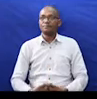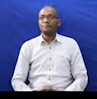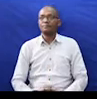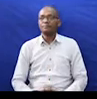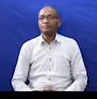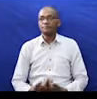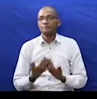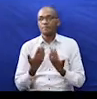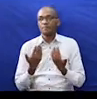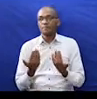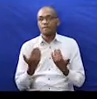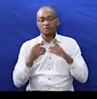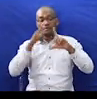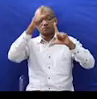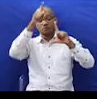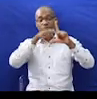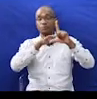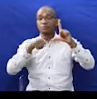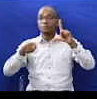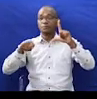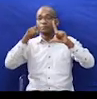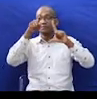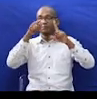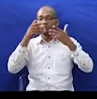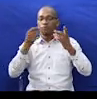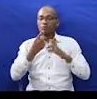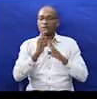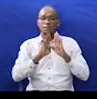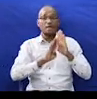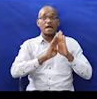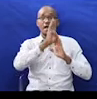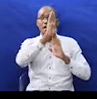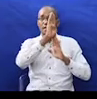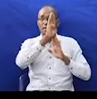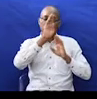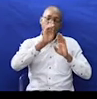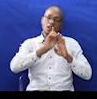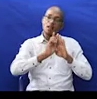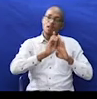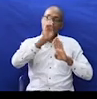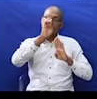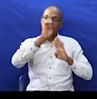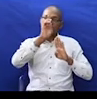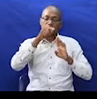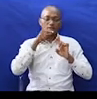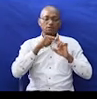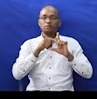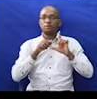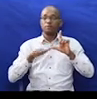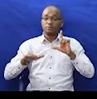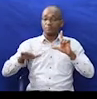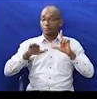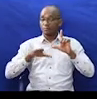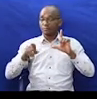So again, the triangles have sides. One of the sides is hypotenuse, which is the longest side. The side which is